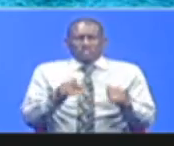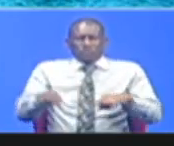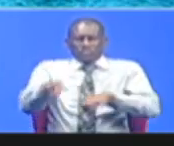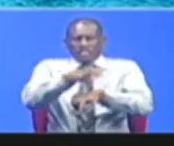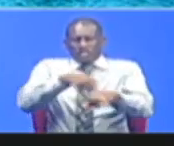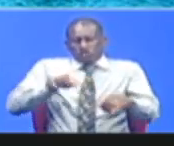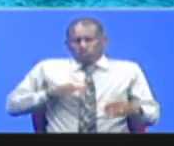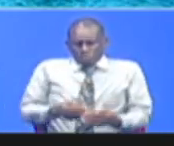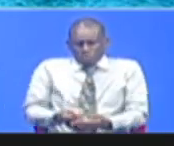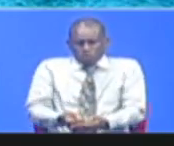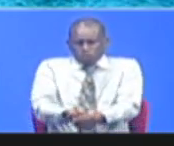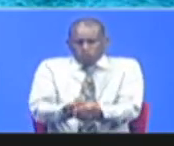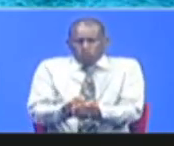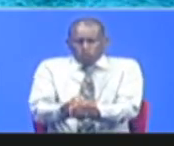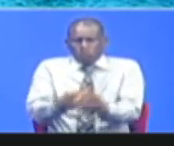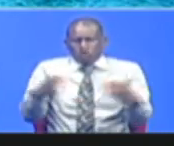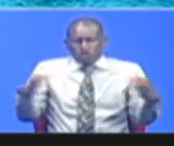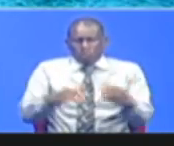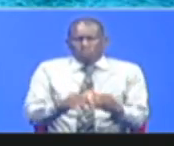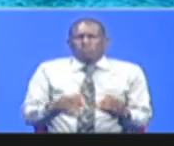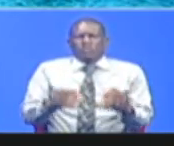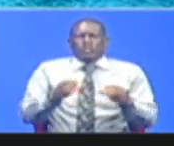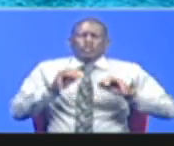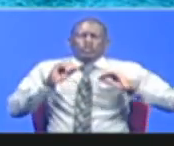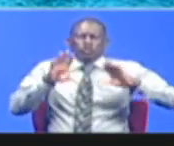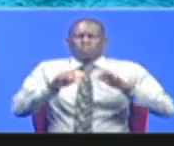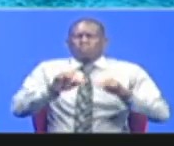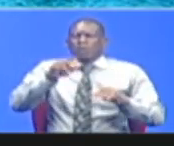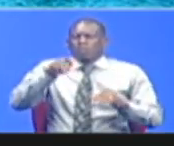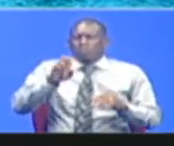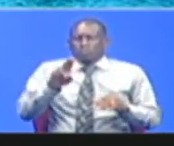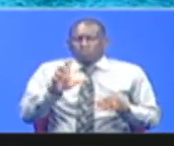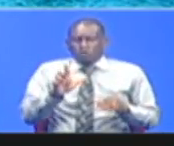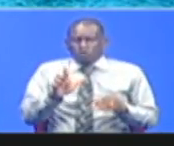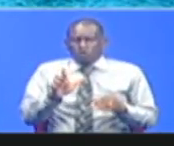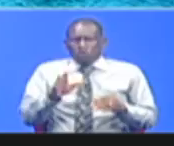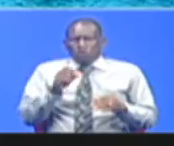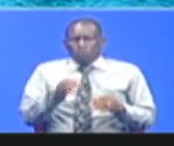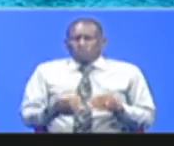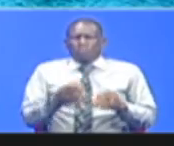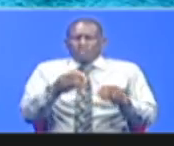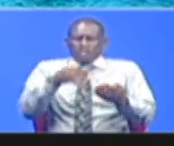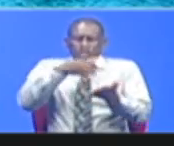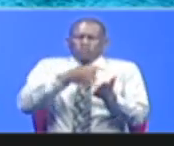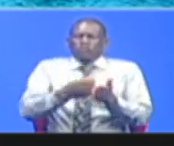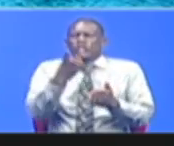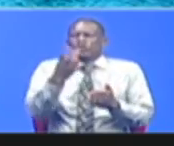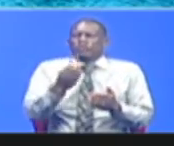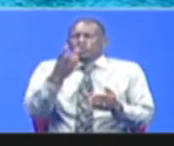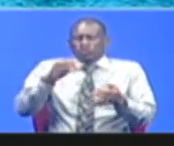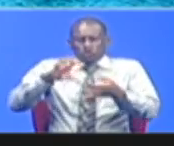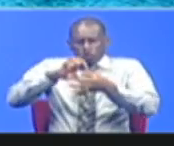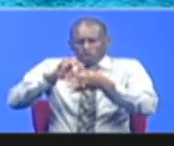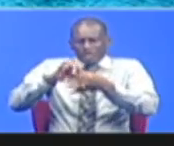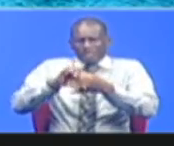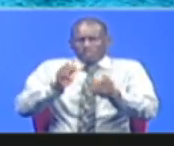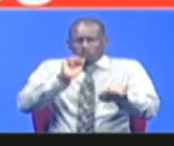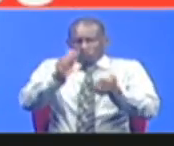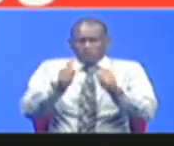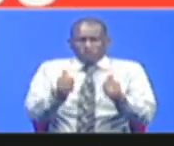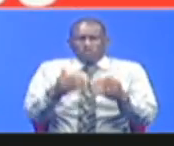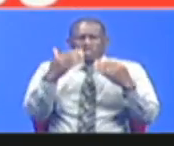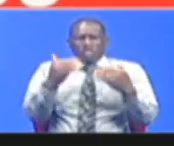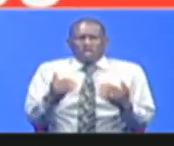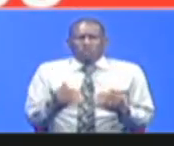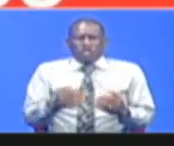Women's volleyball team, the Malkia Strikers, coached by Paul Bitok, will play at the 2020 Tokyo Olympic Games. Bitok's charges confirmed qualification